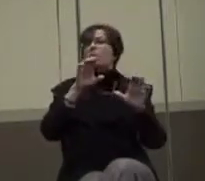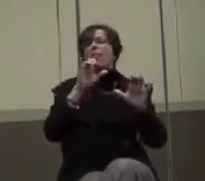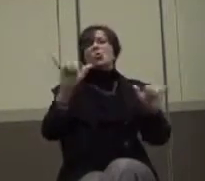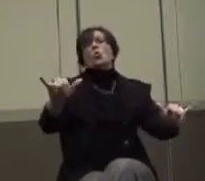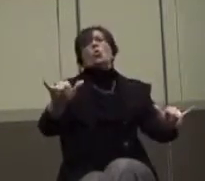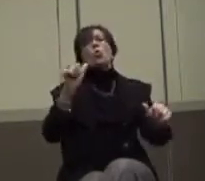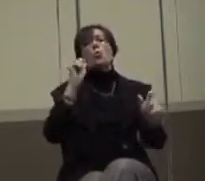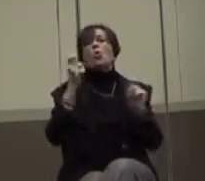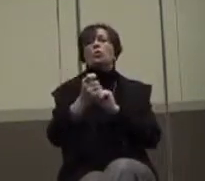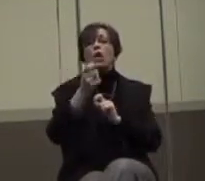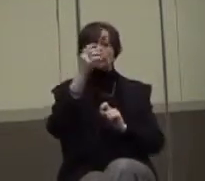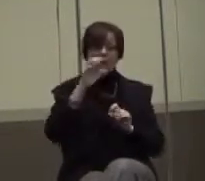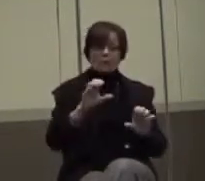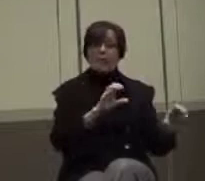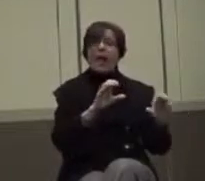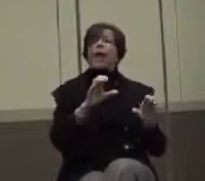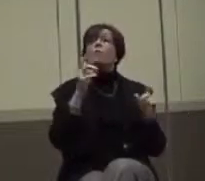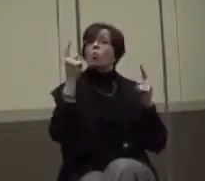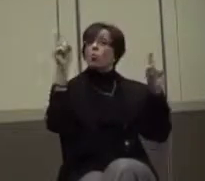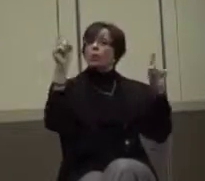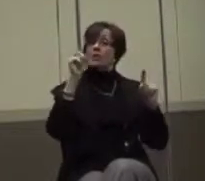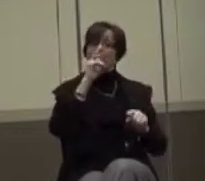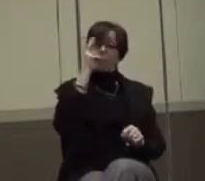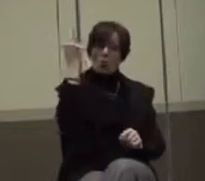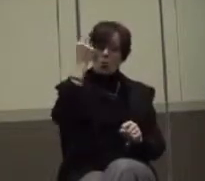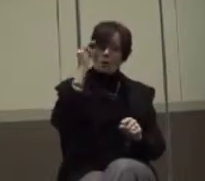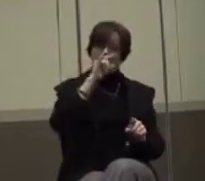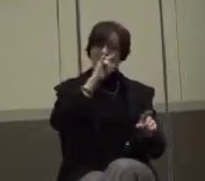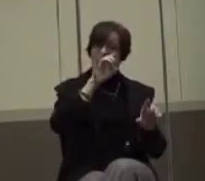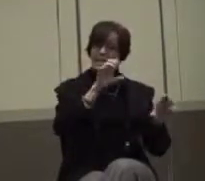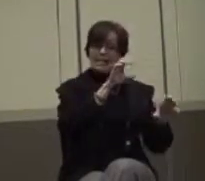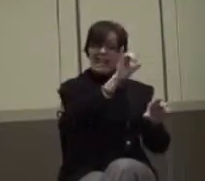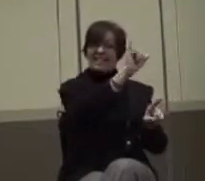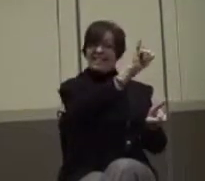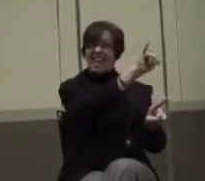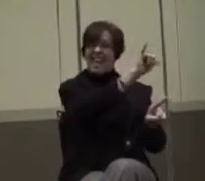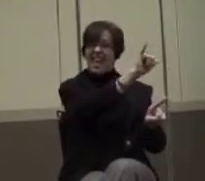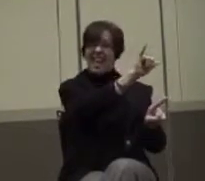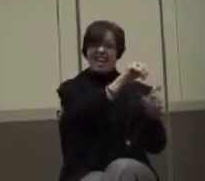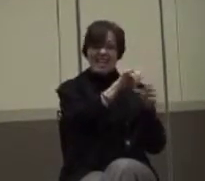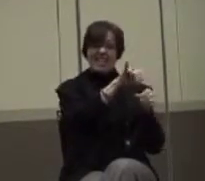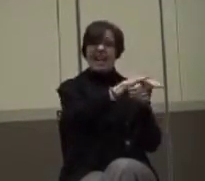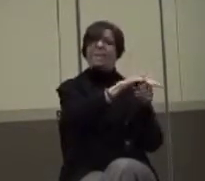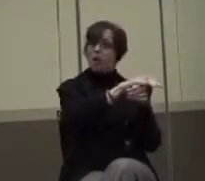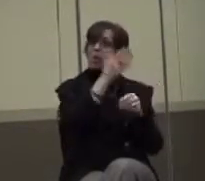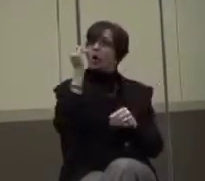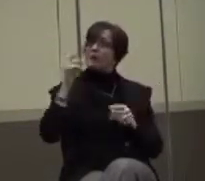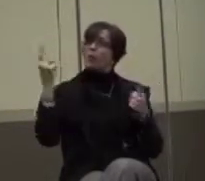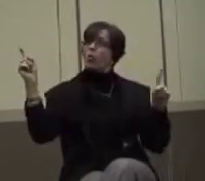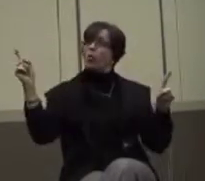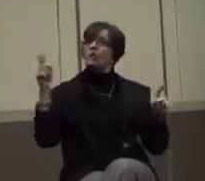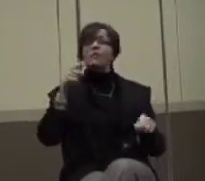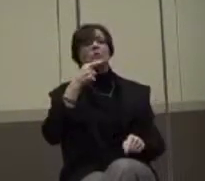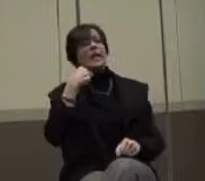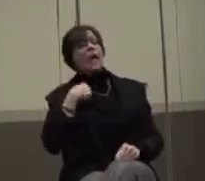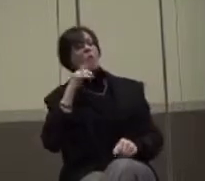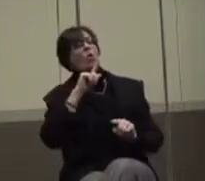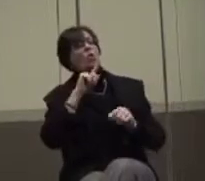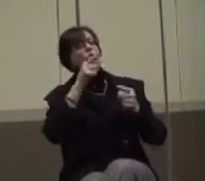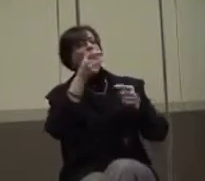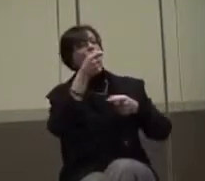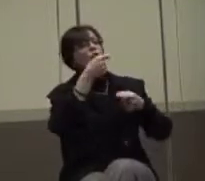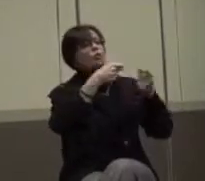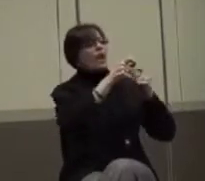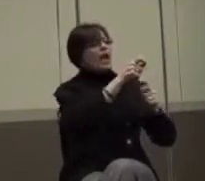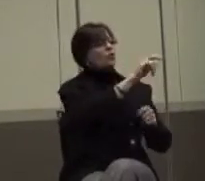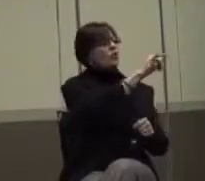works. The reason the kid is doing this in that environment is because it works. And if you say I'm going to go in there and change the kid and not change the context,